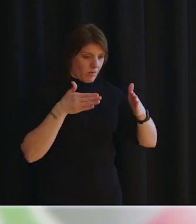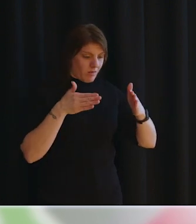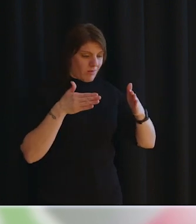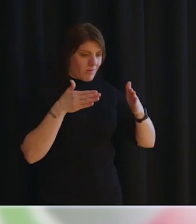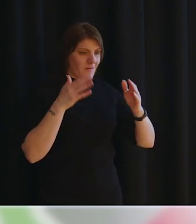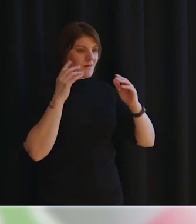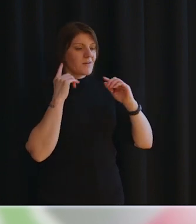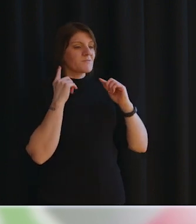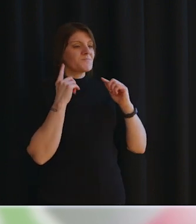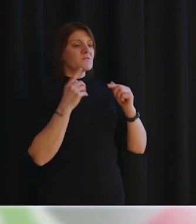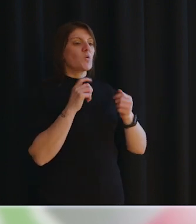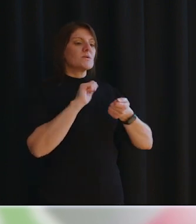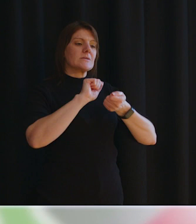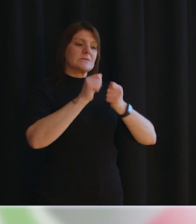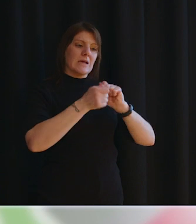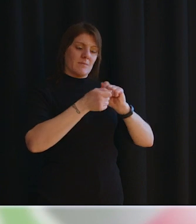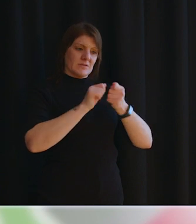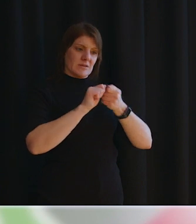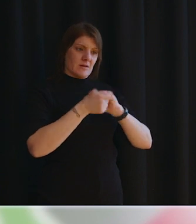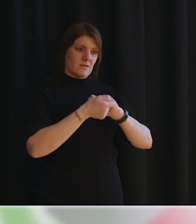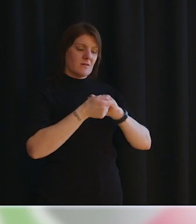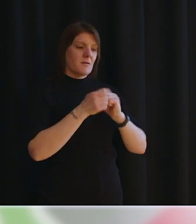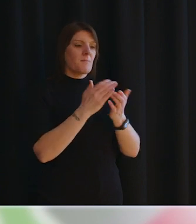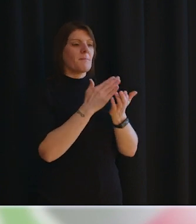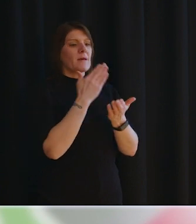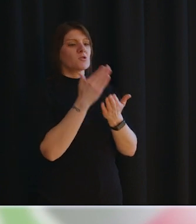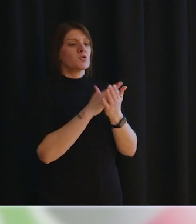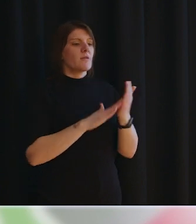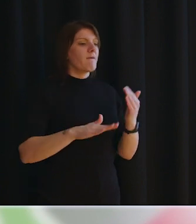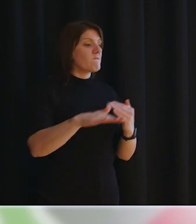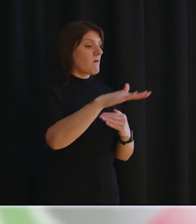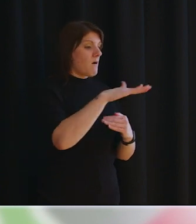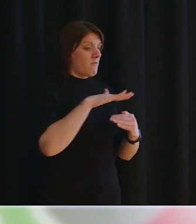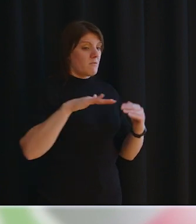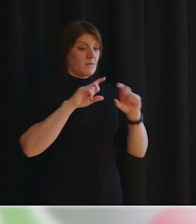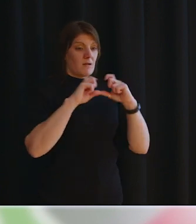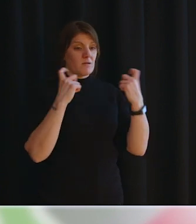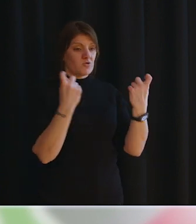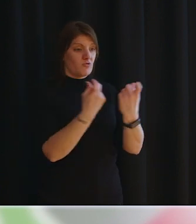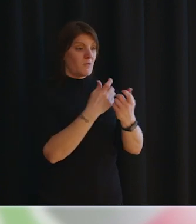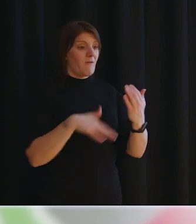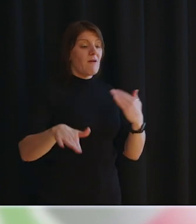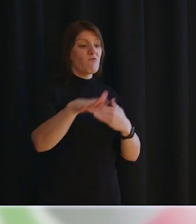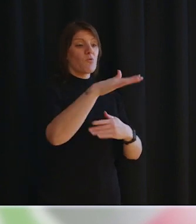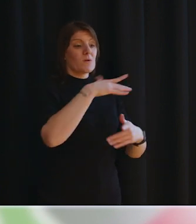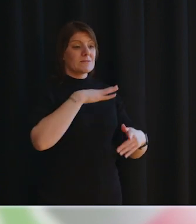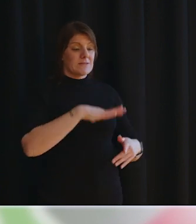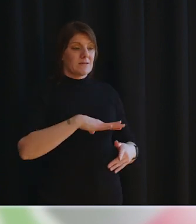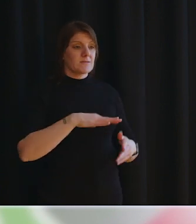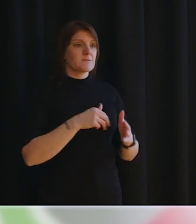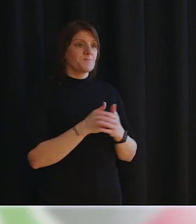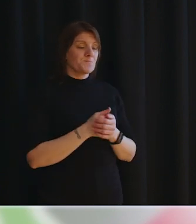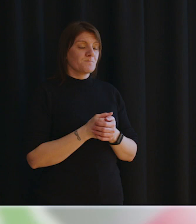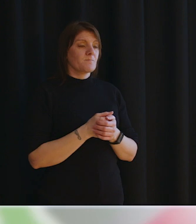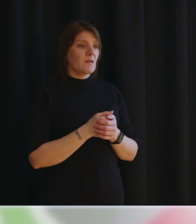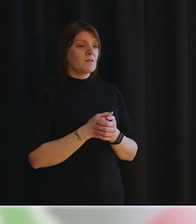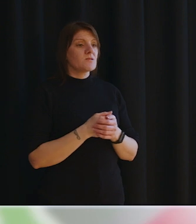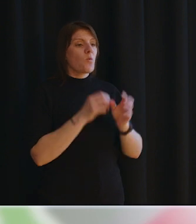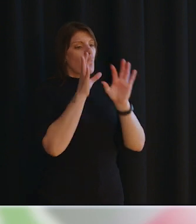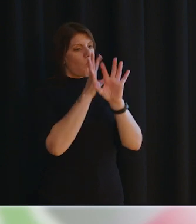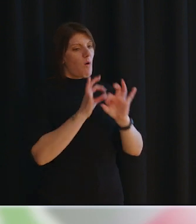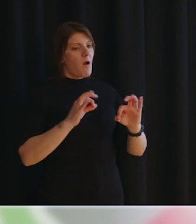it's about adapting it, making sure the environment is good for everyone's needs. As I said, quiet